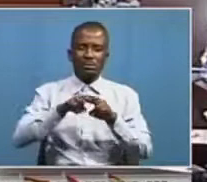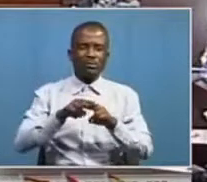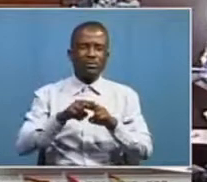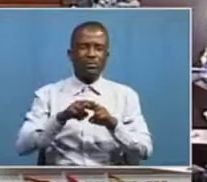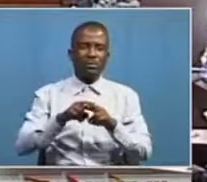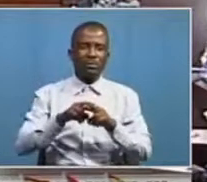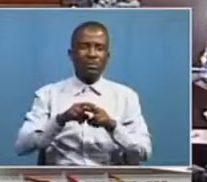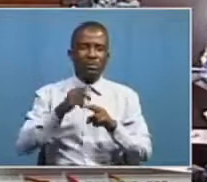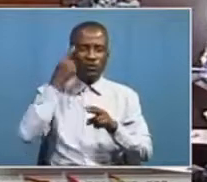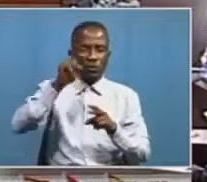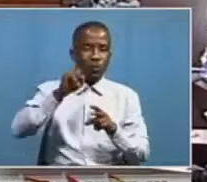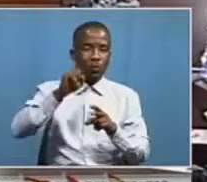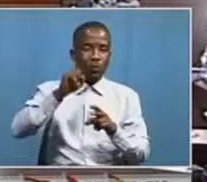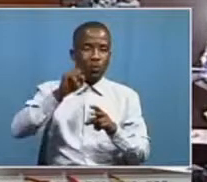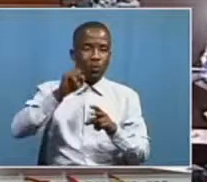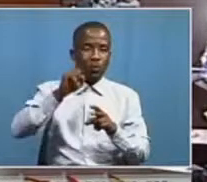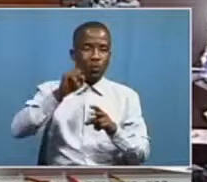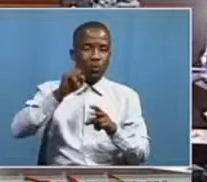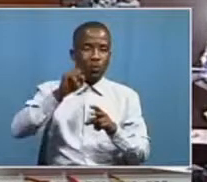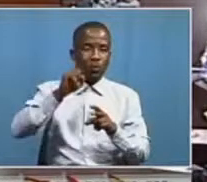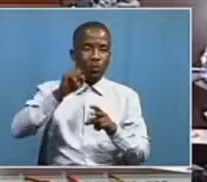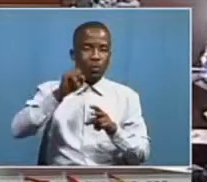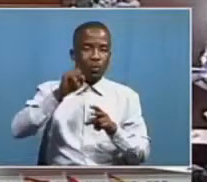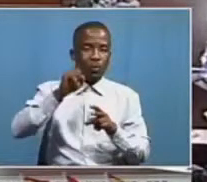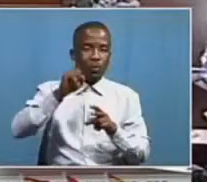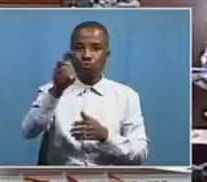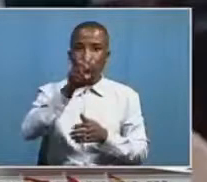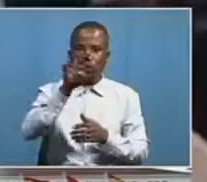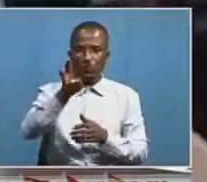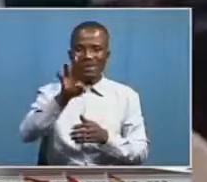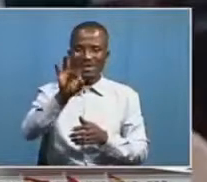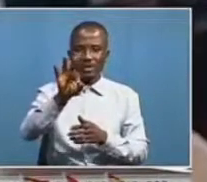total valid votes to